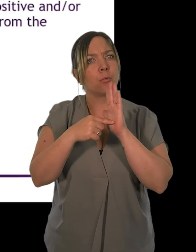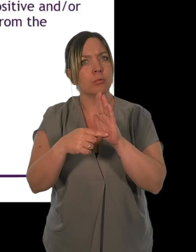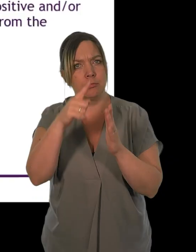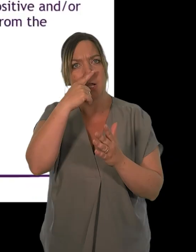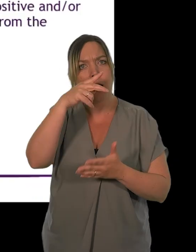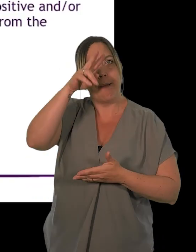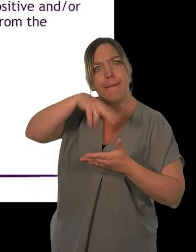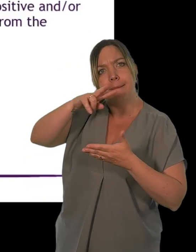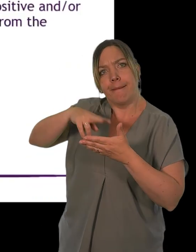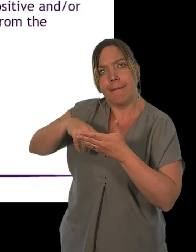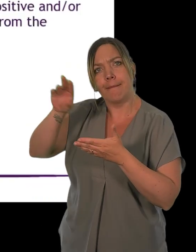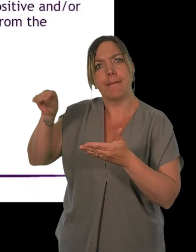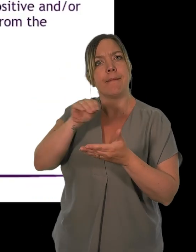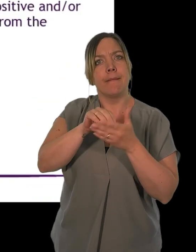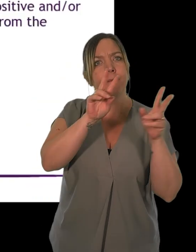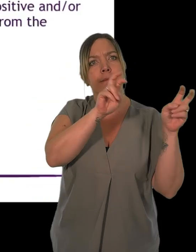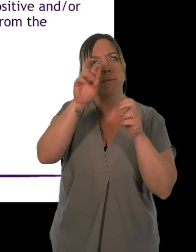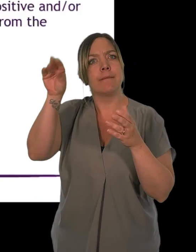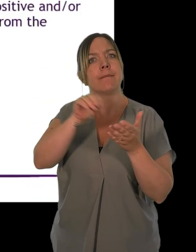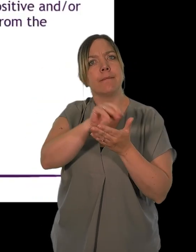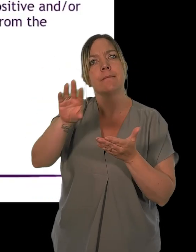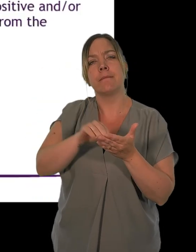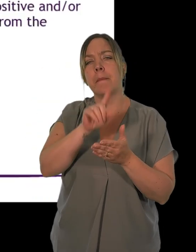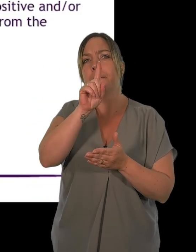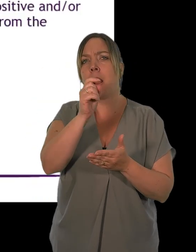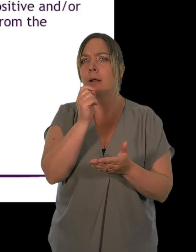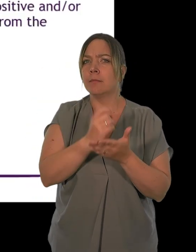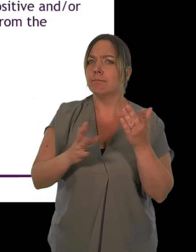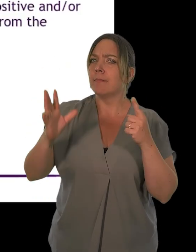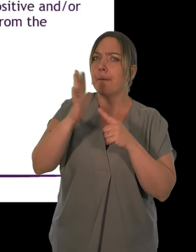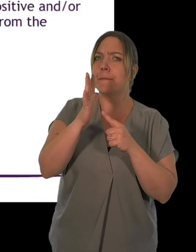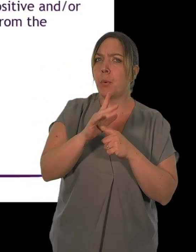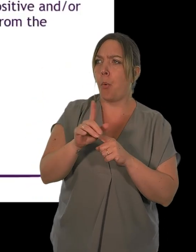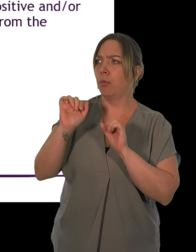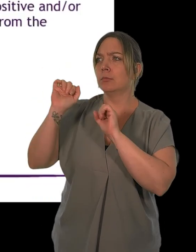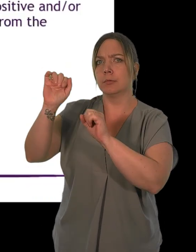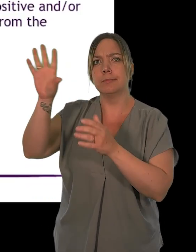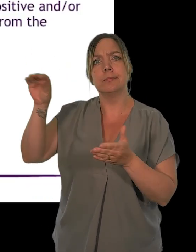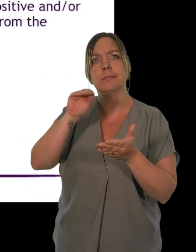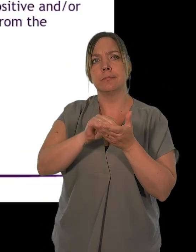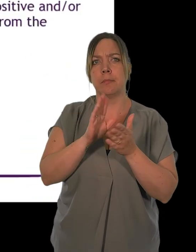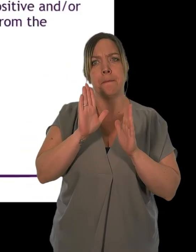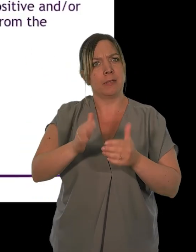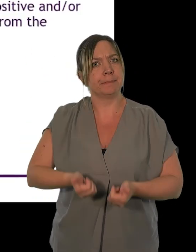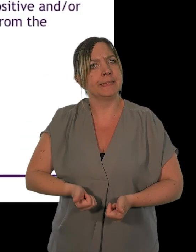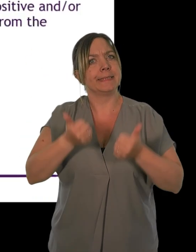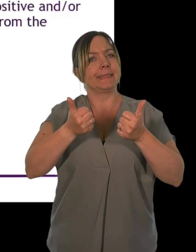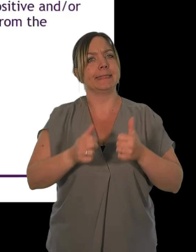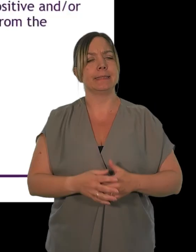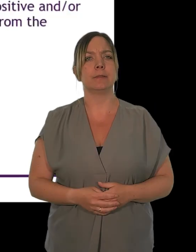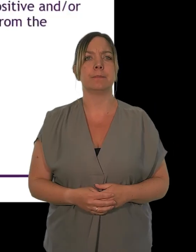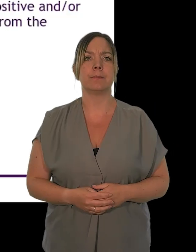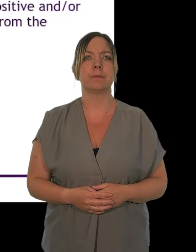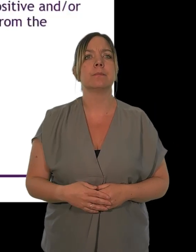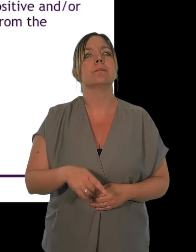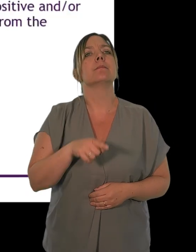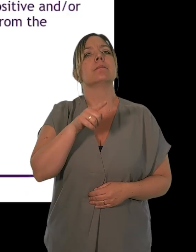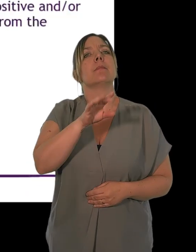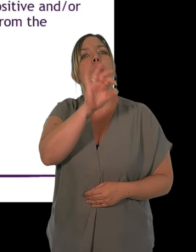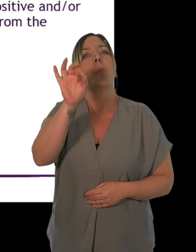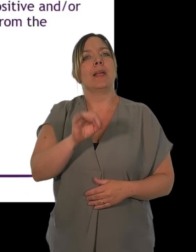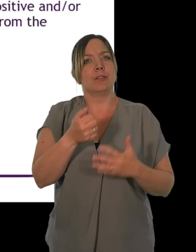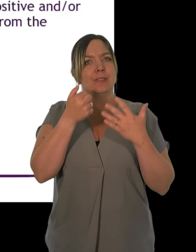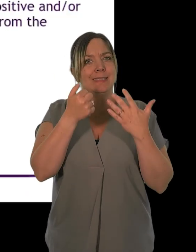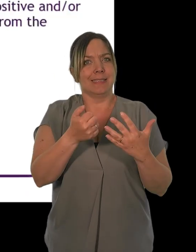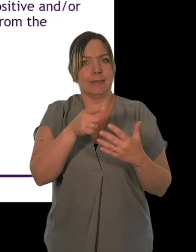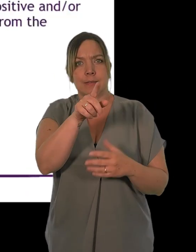Question 6. Assess how changes to selection and employee voice have impacted organisational